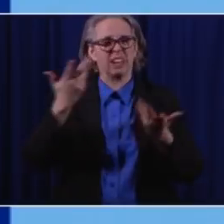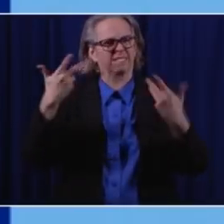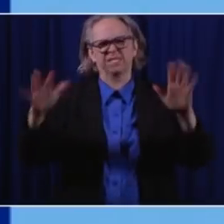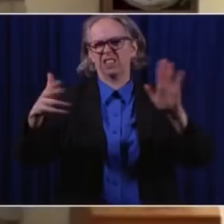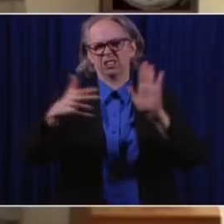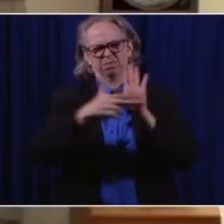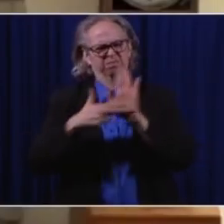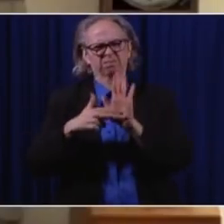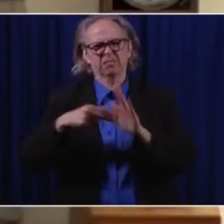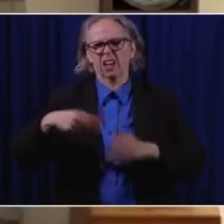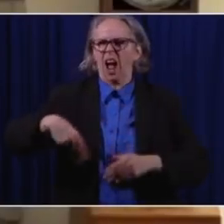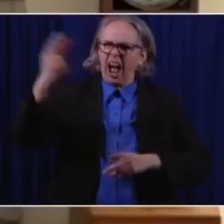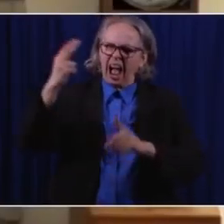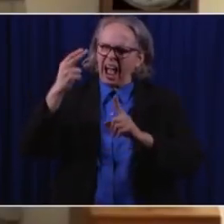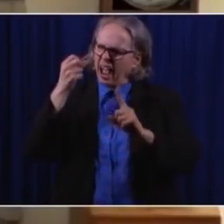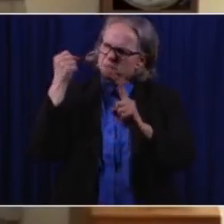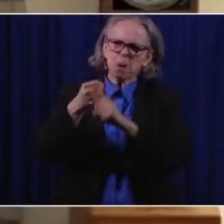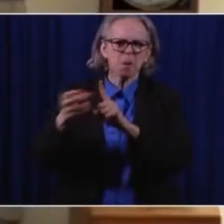the charts.